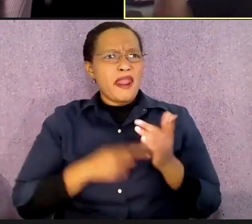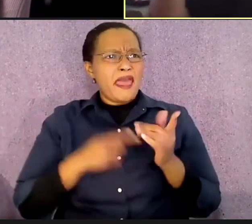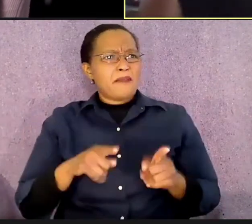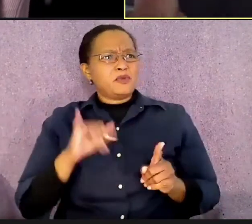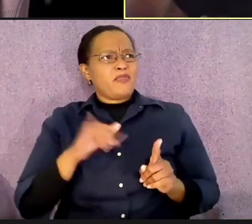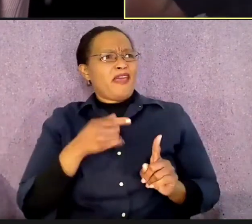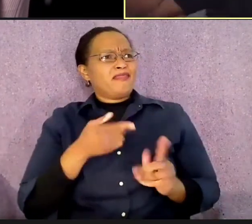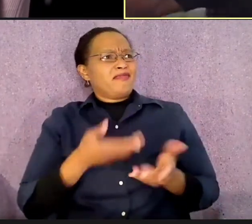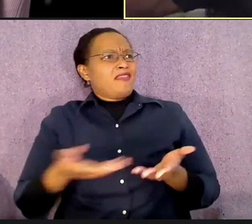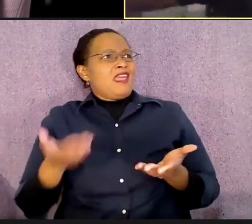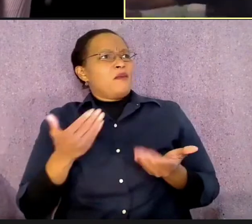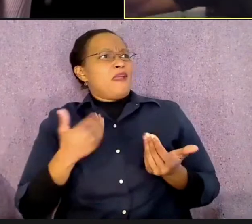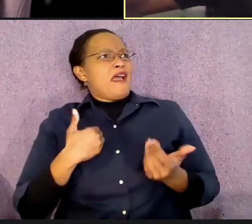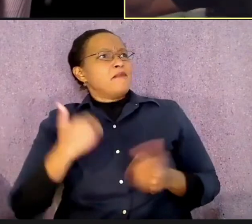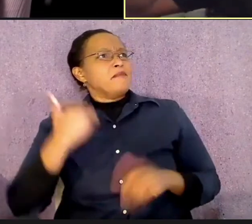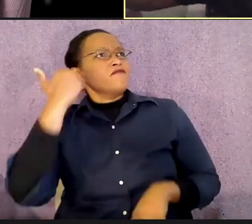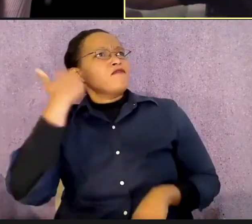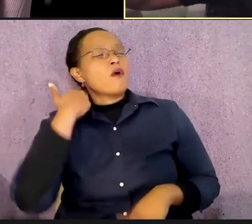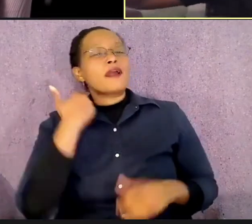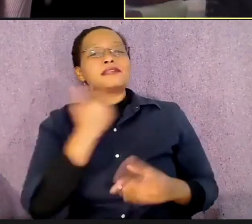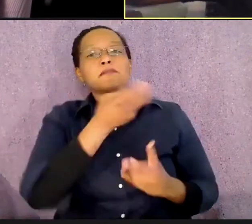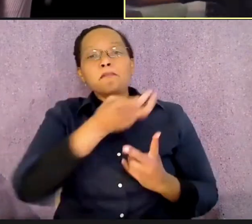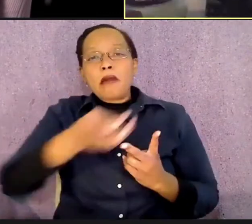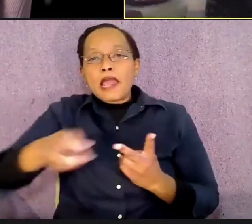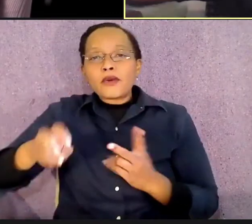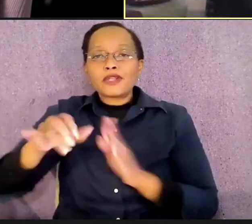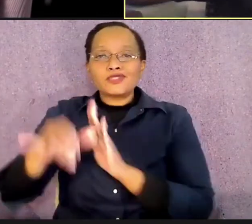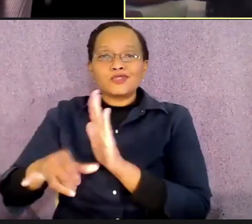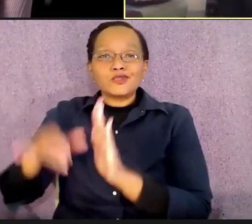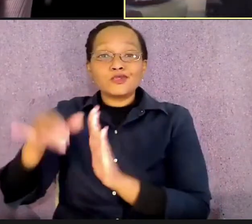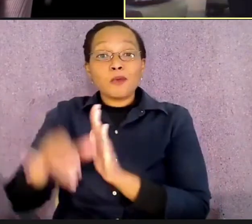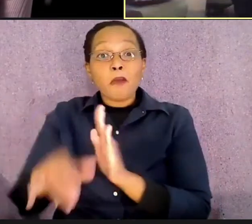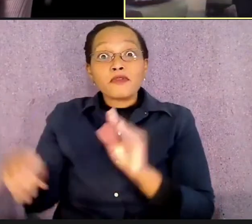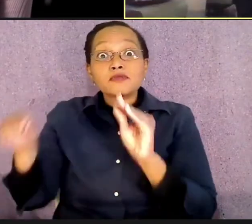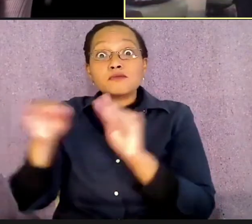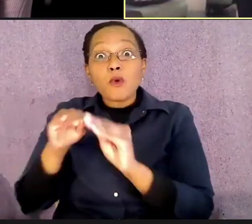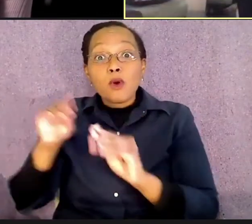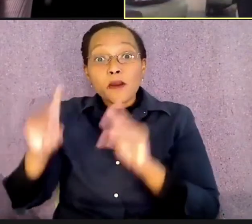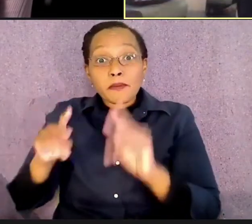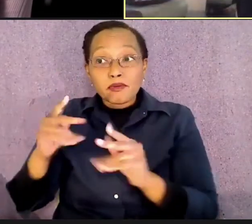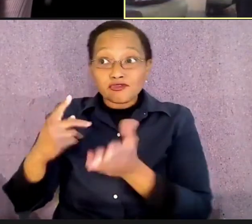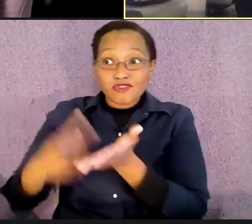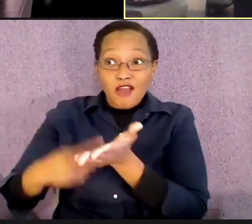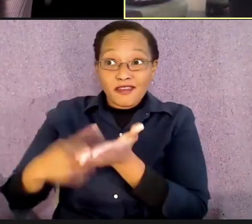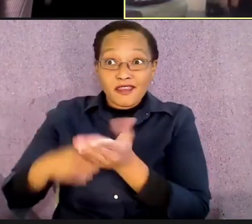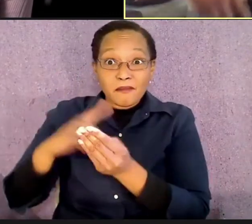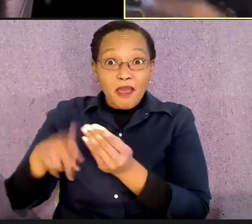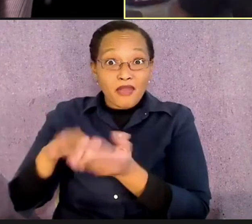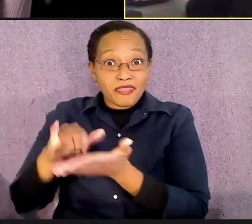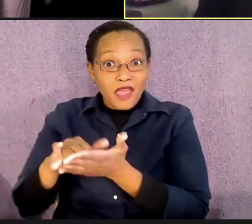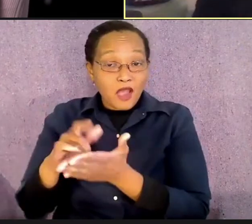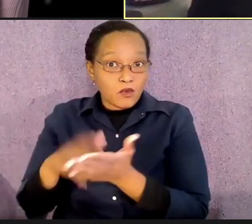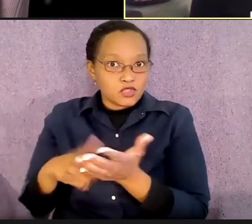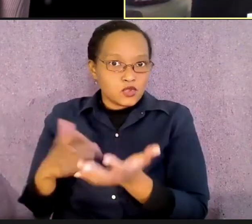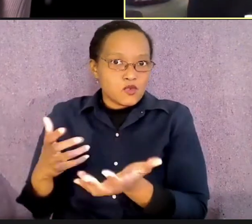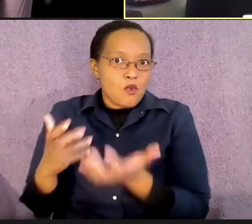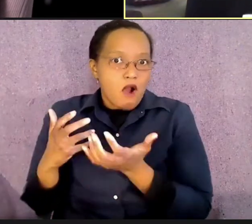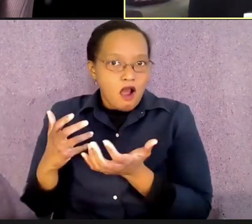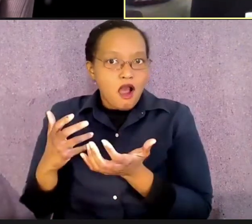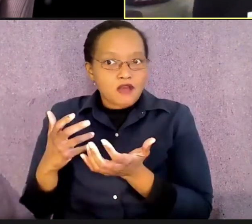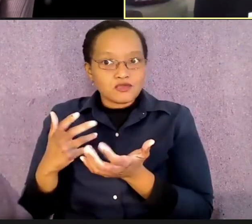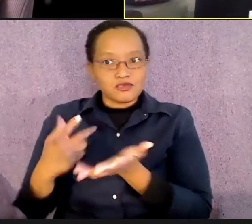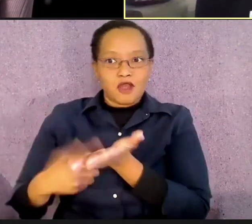YouTube, and there's more people talking about the thing that you wish people talked about in mainstream journalism. So I find some of the